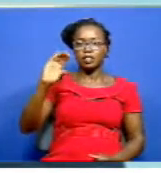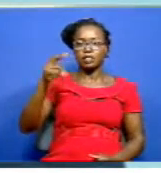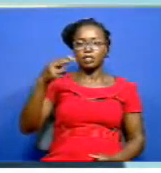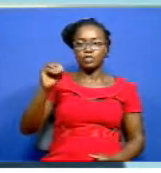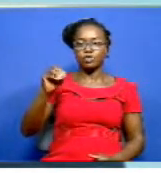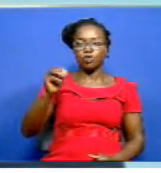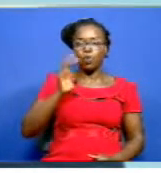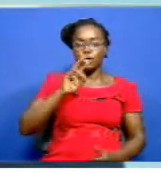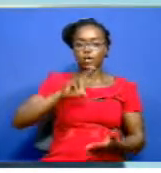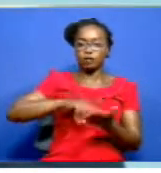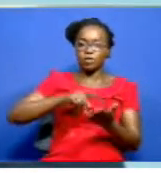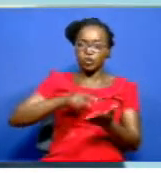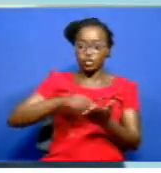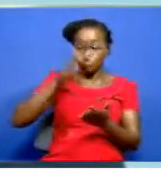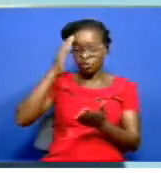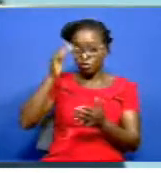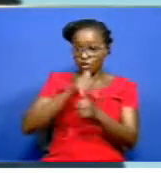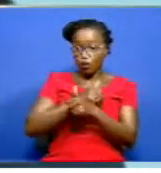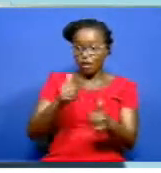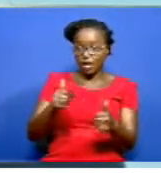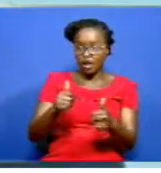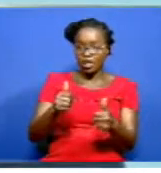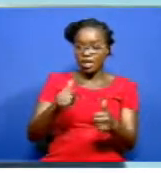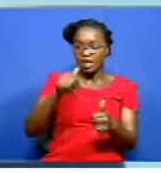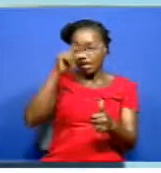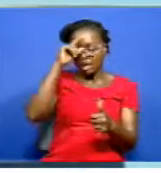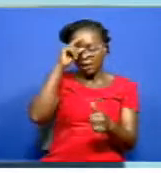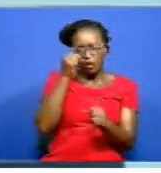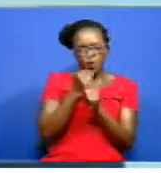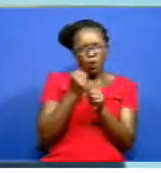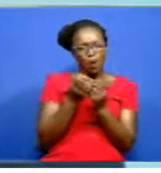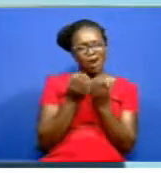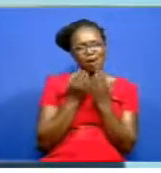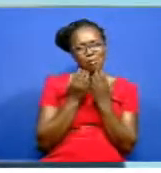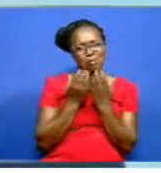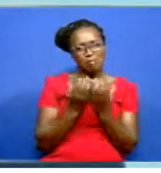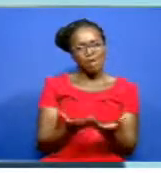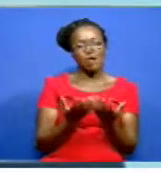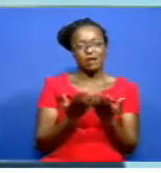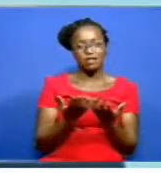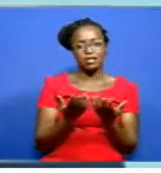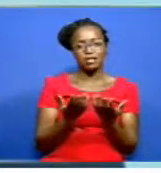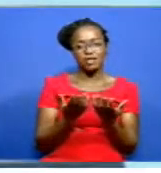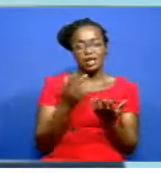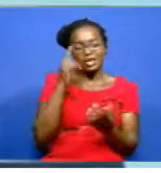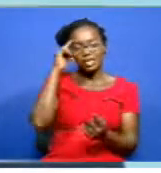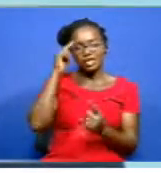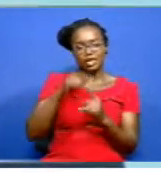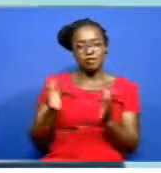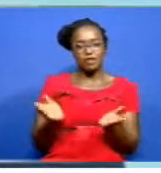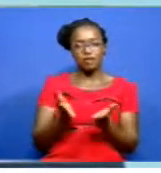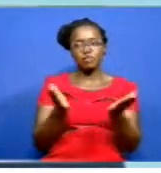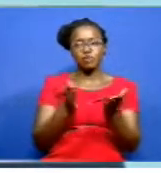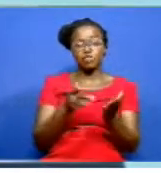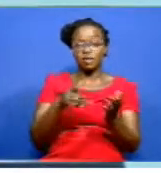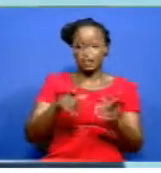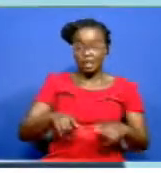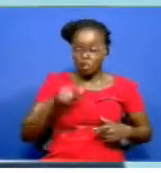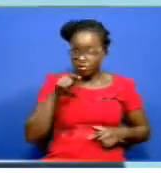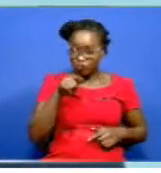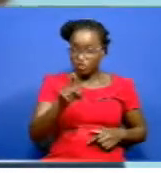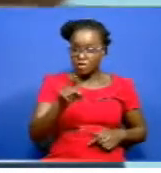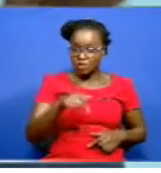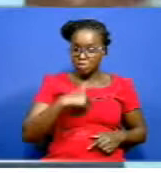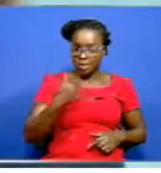must be familiar with. The government is doing so much, all aimed at improving your life,